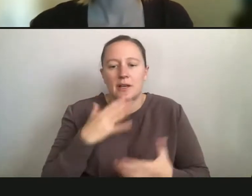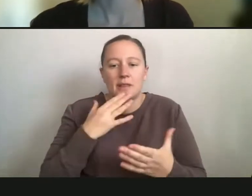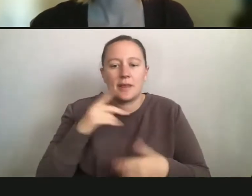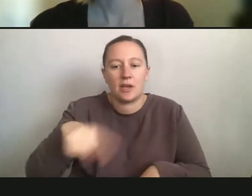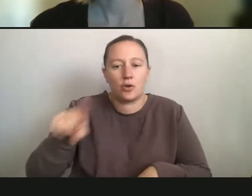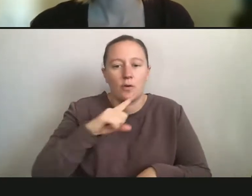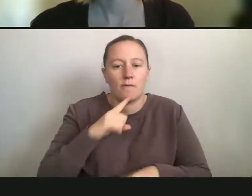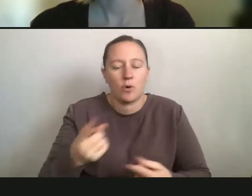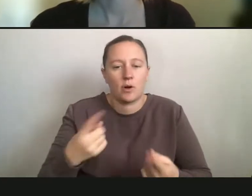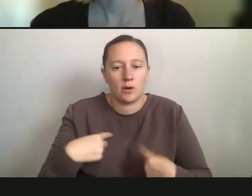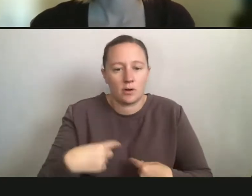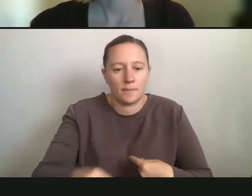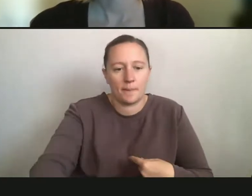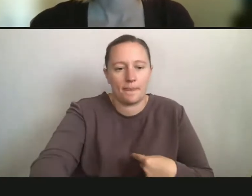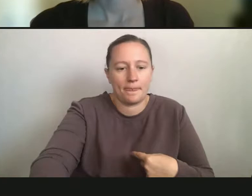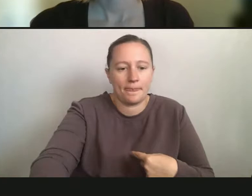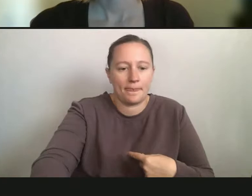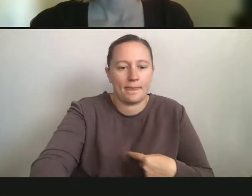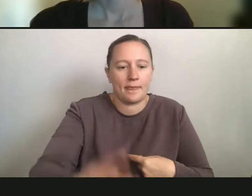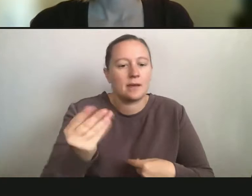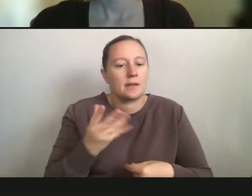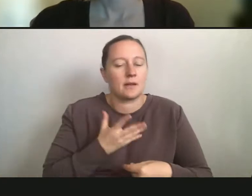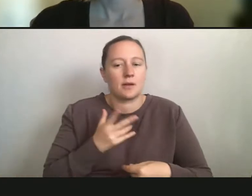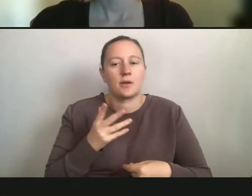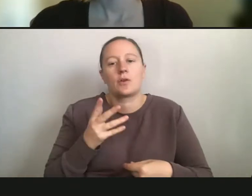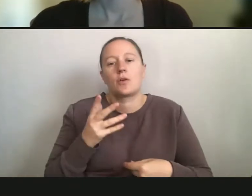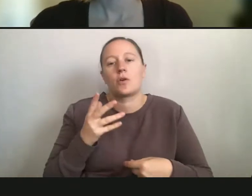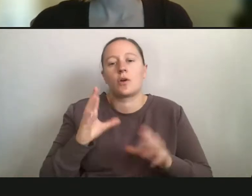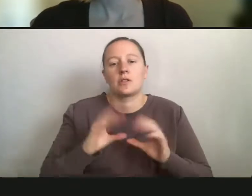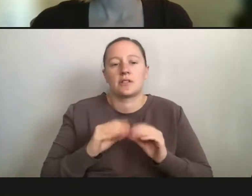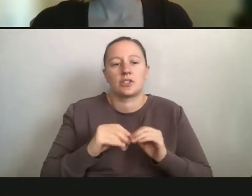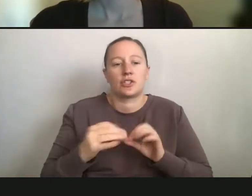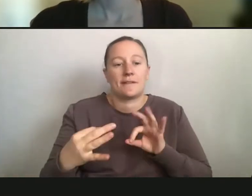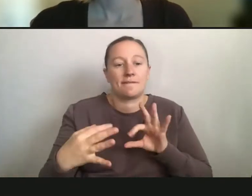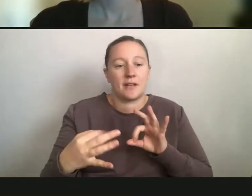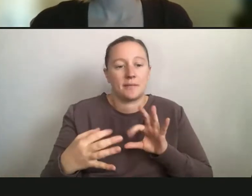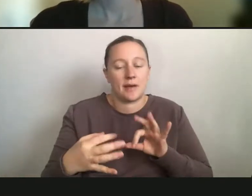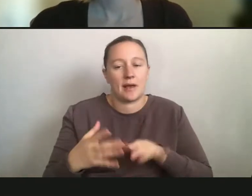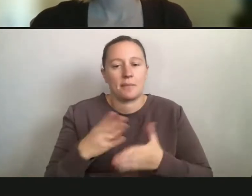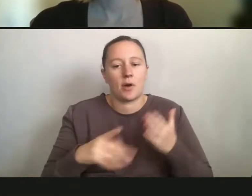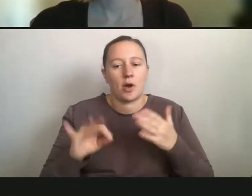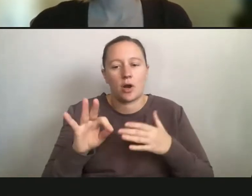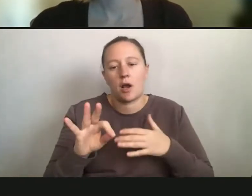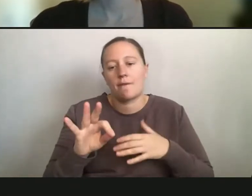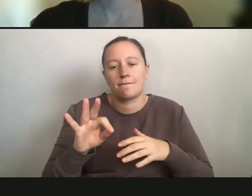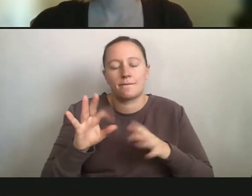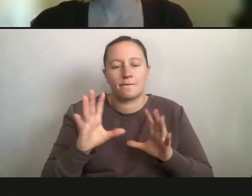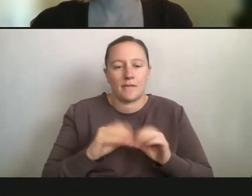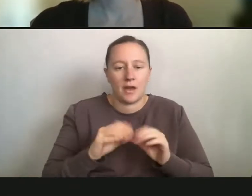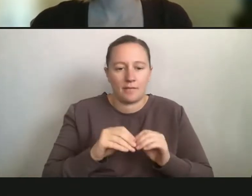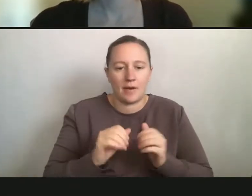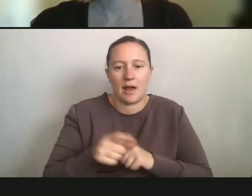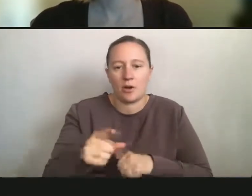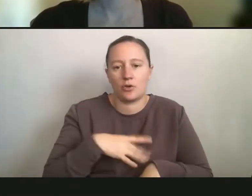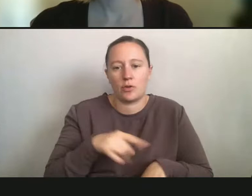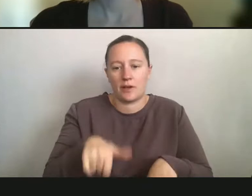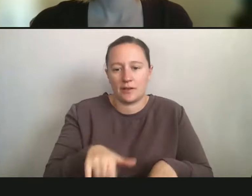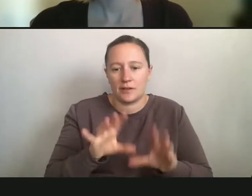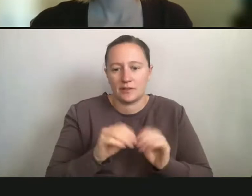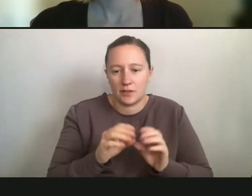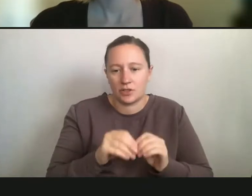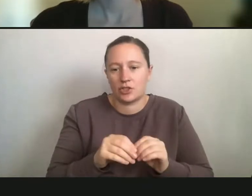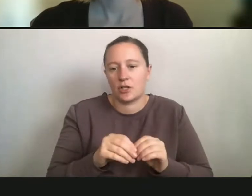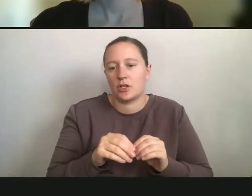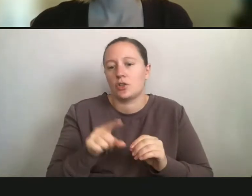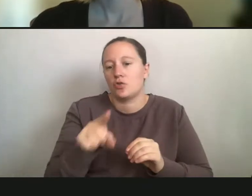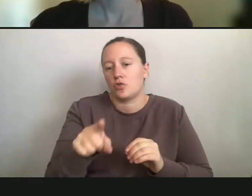attended. Please let us know in the session feedback area of the conference site how you liked the sessions that you